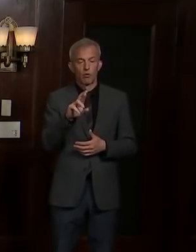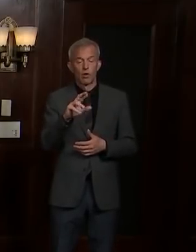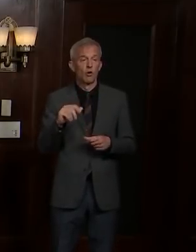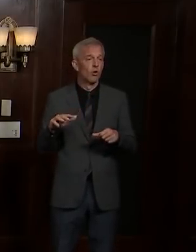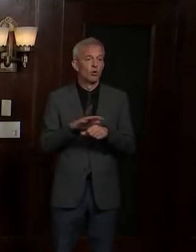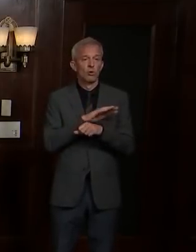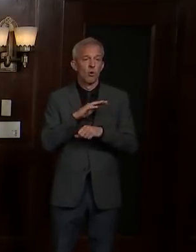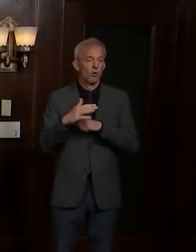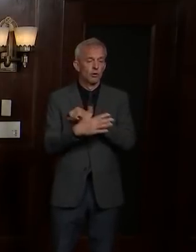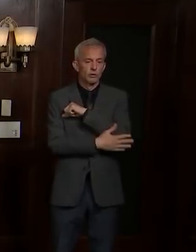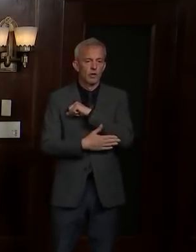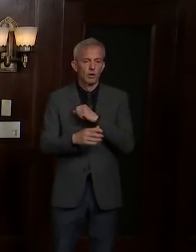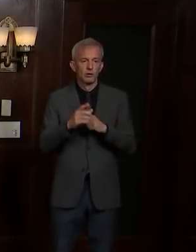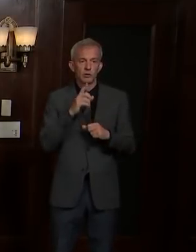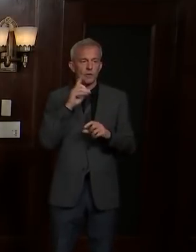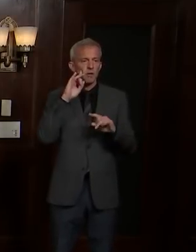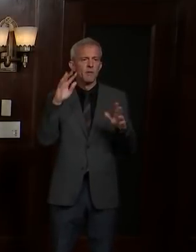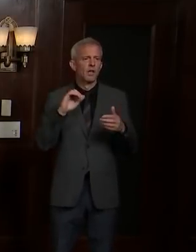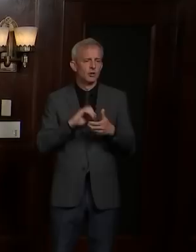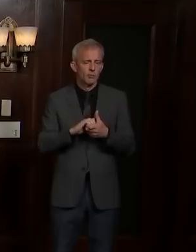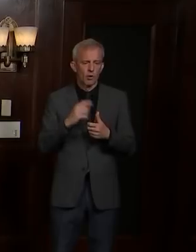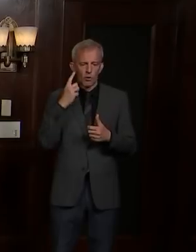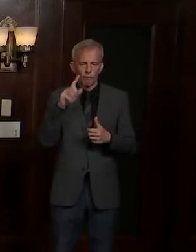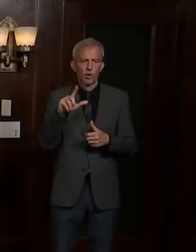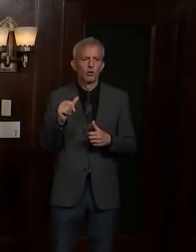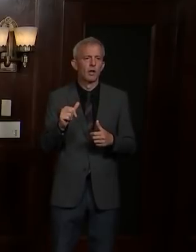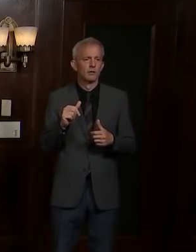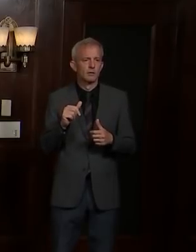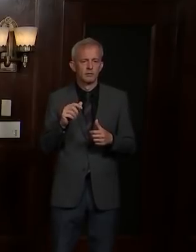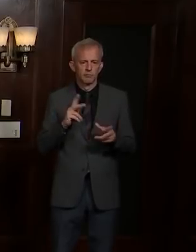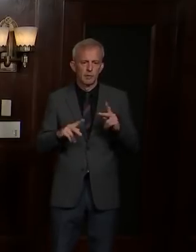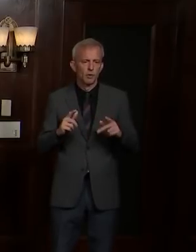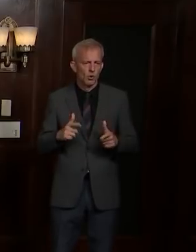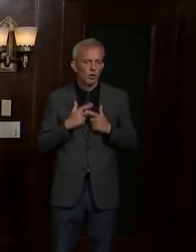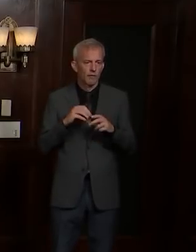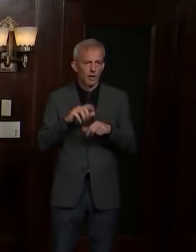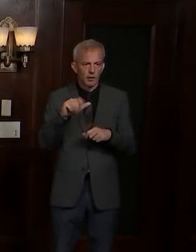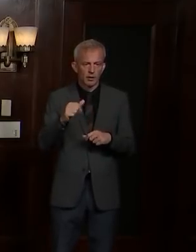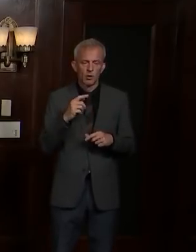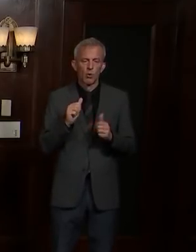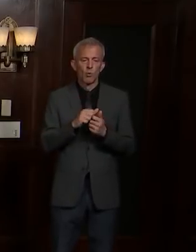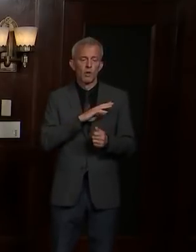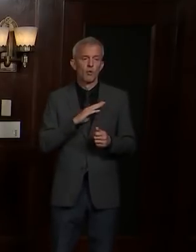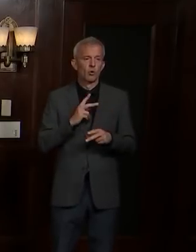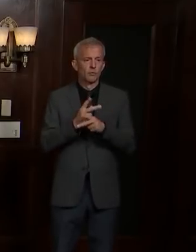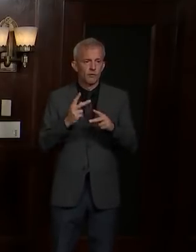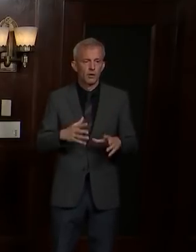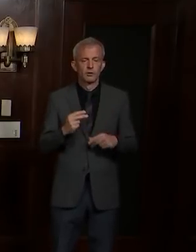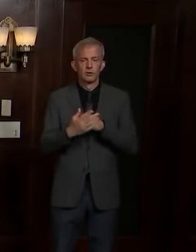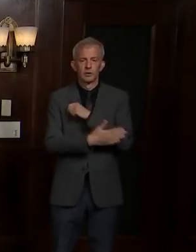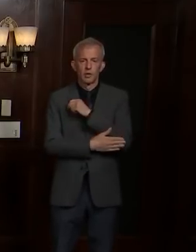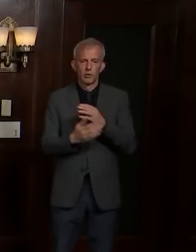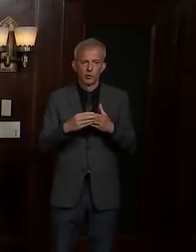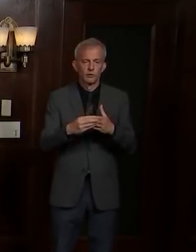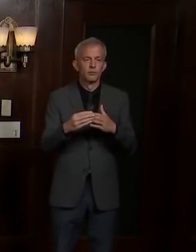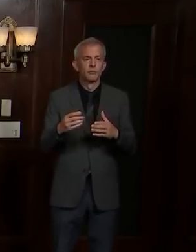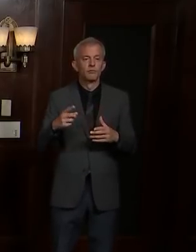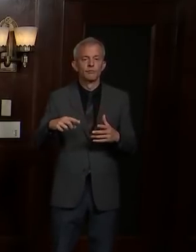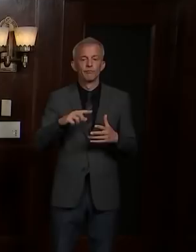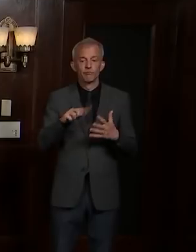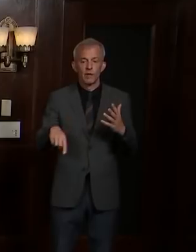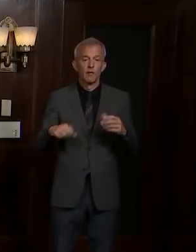are Los Angeles County residents. Together with the Board of Supervisors and county leadership, they have ensured that 88 cities